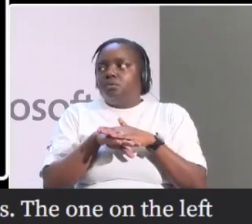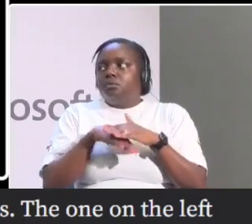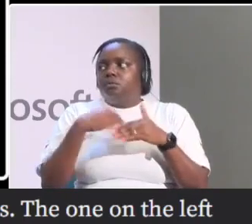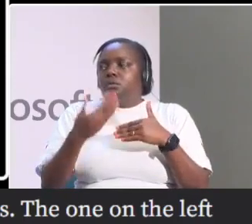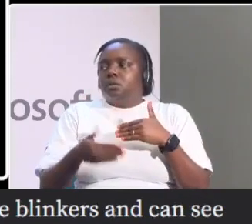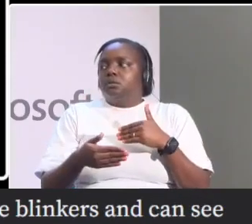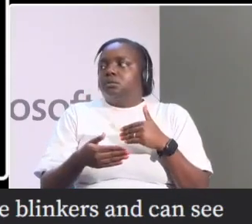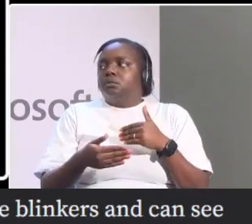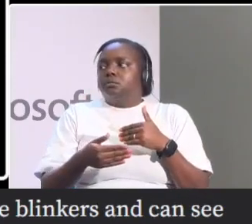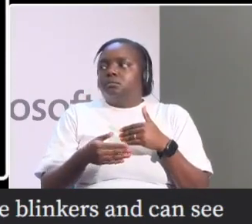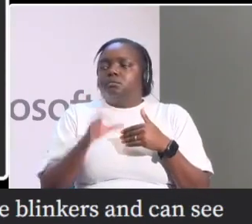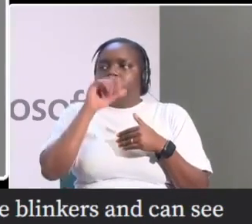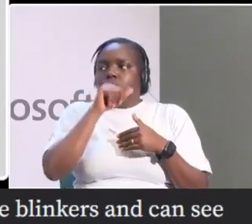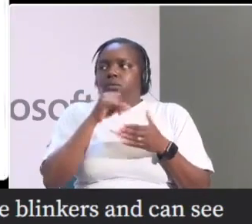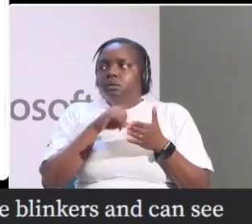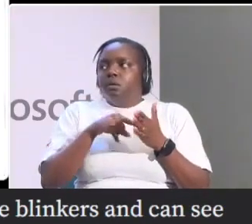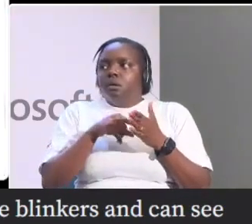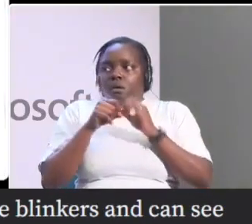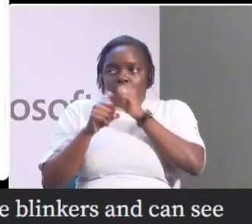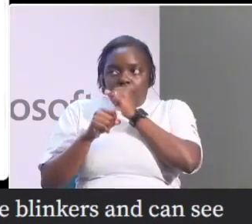So I'm just going to miss this one. Next slide.